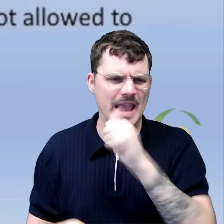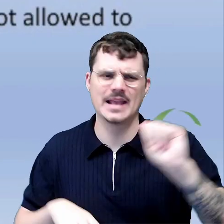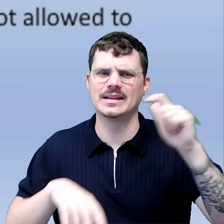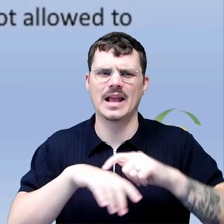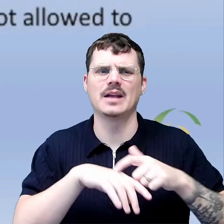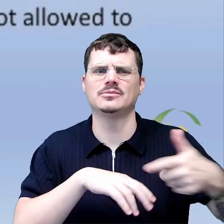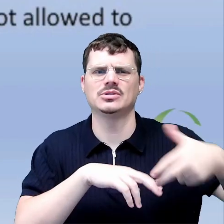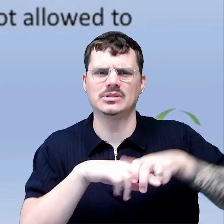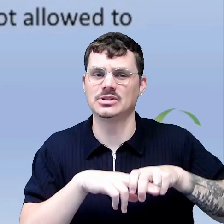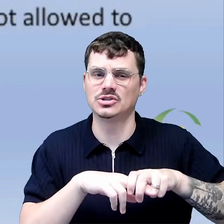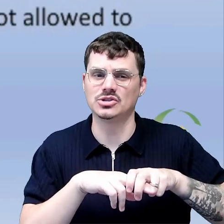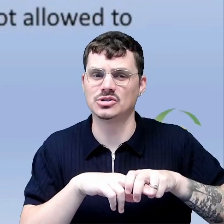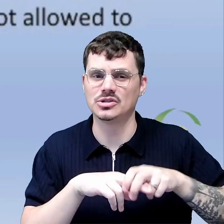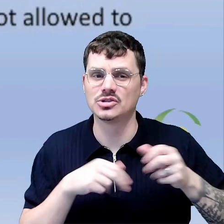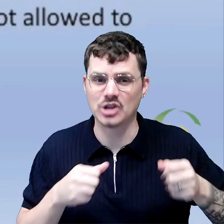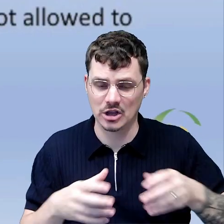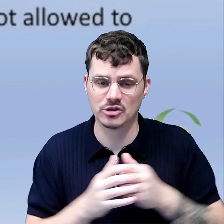chair.